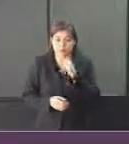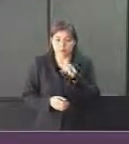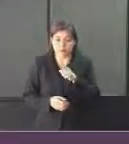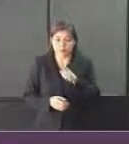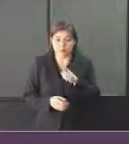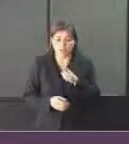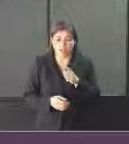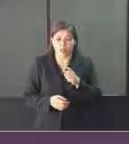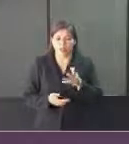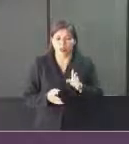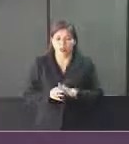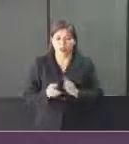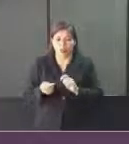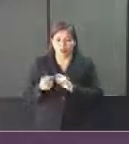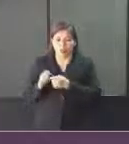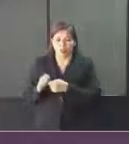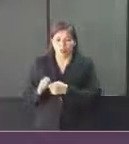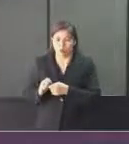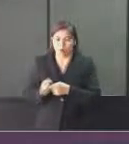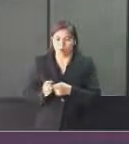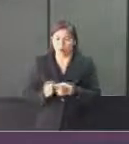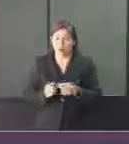around the idea of